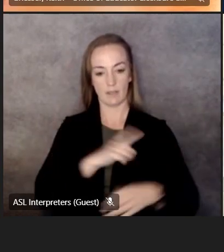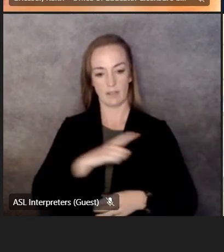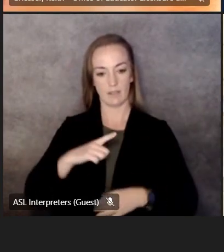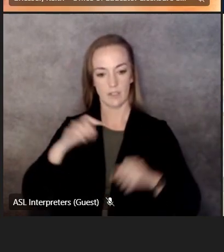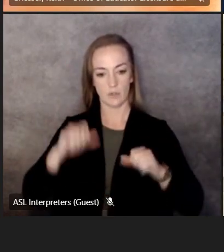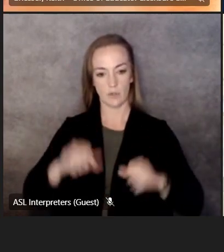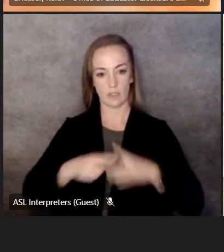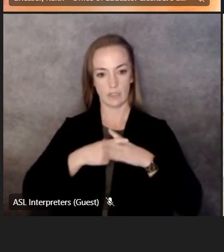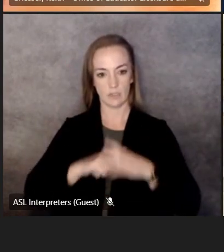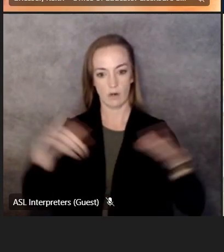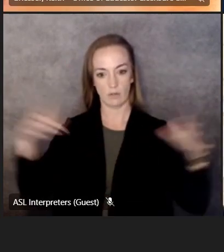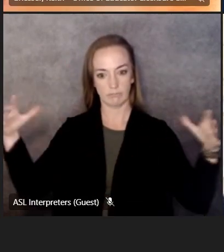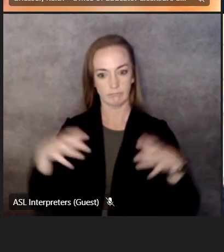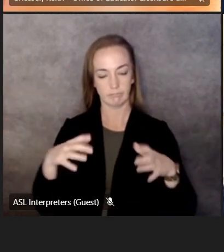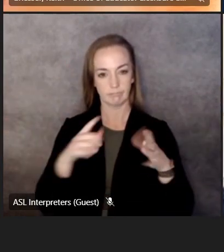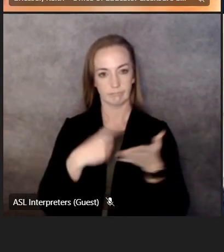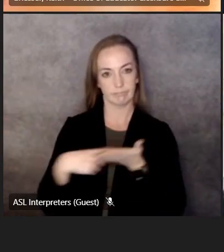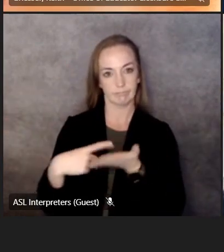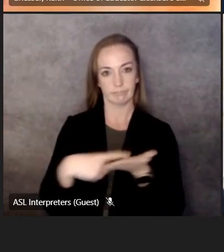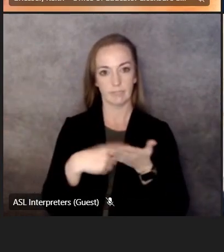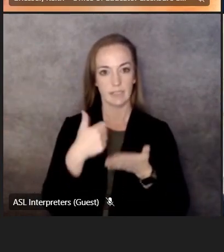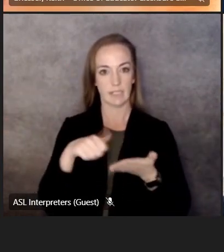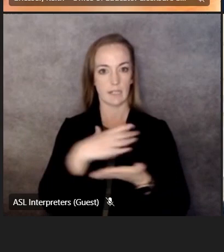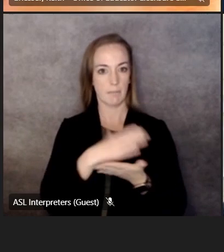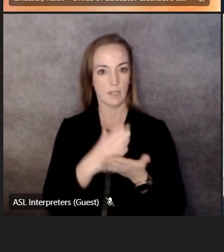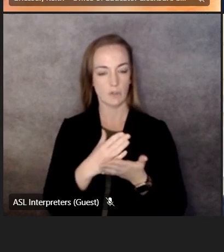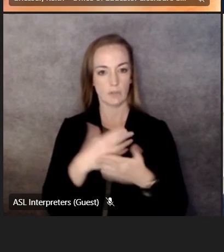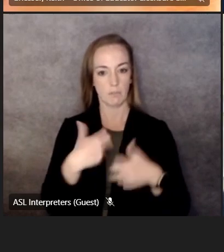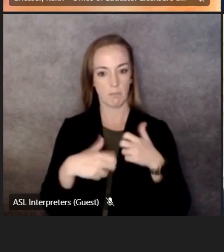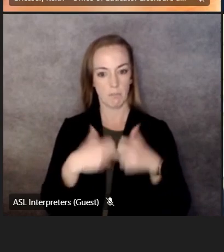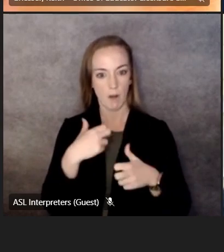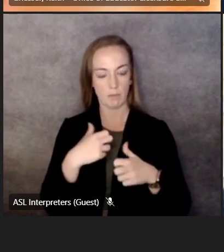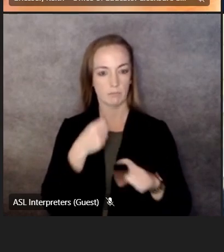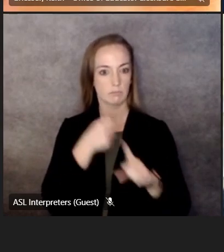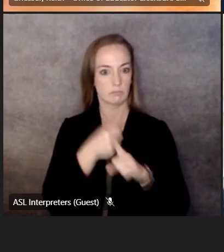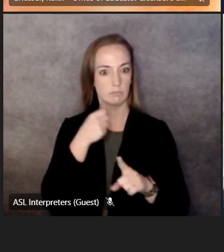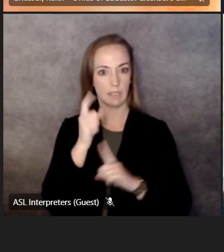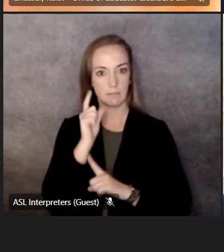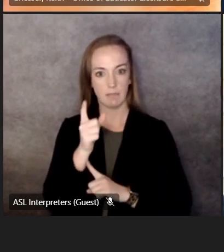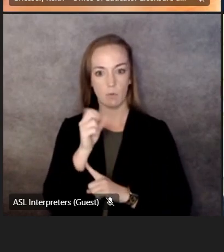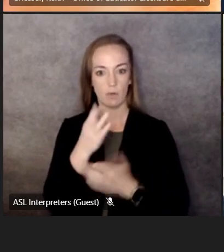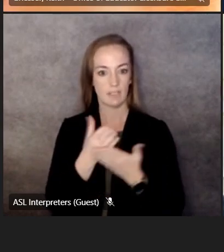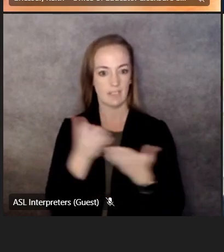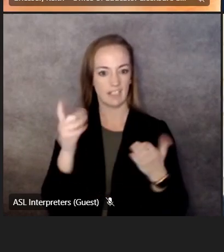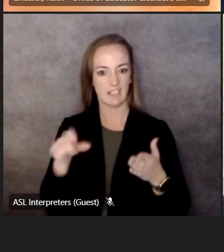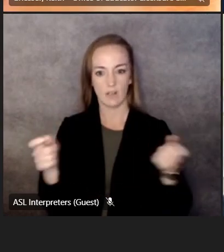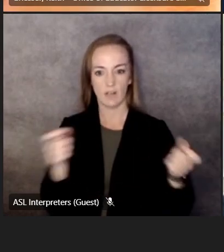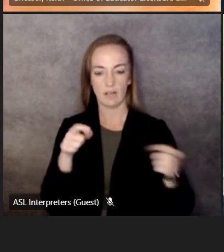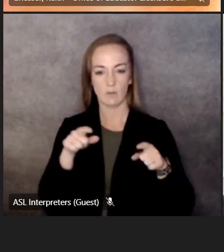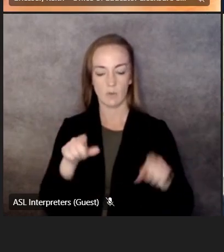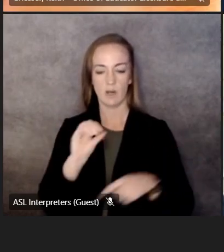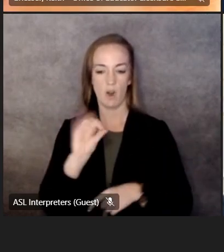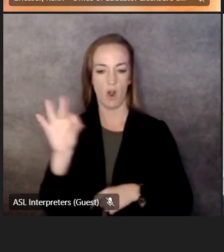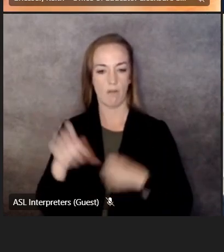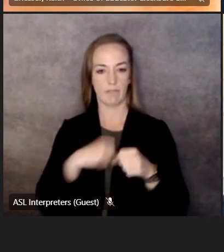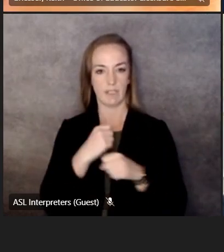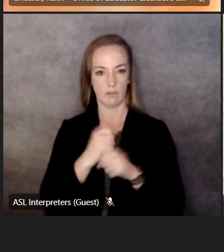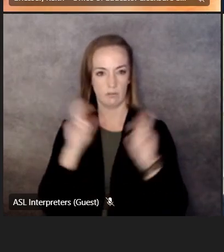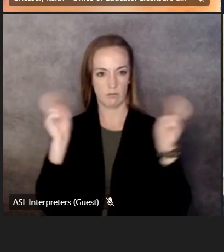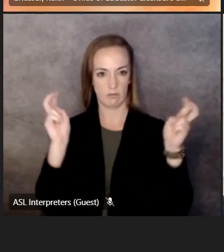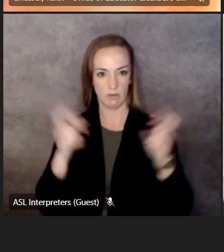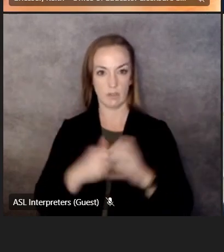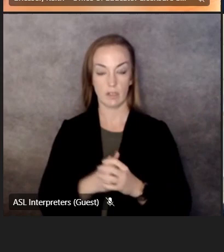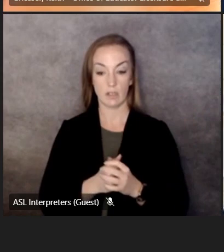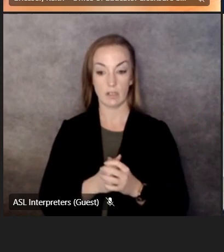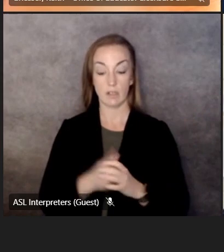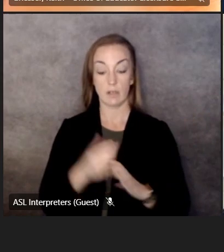with any budget shocks or things that they needed to handle in off years. So before this, the legislature only met every 2 years.